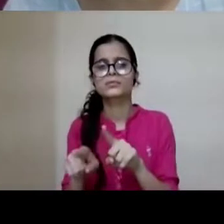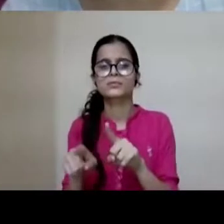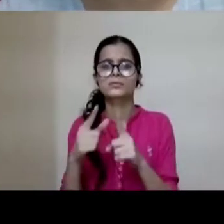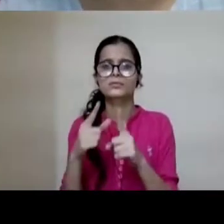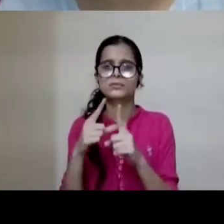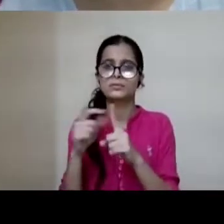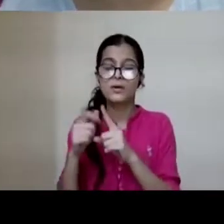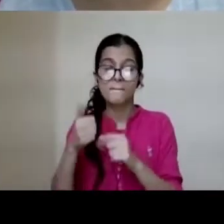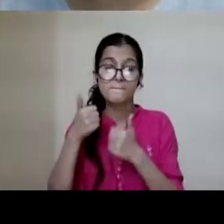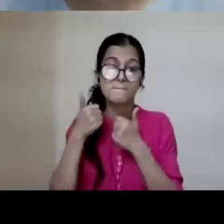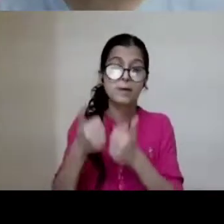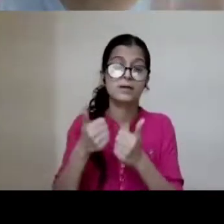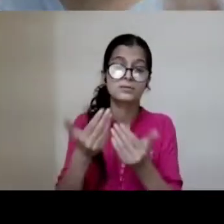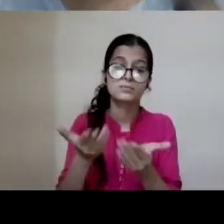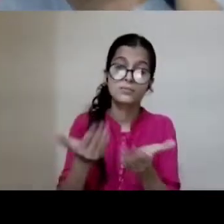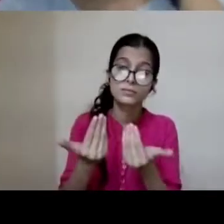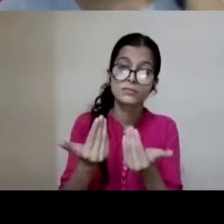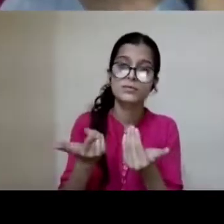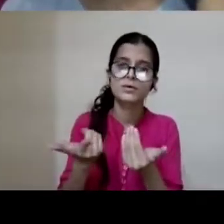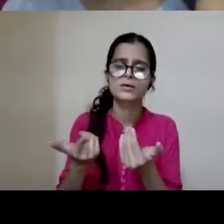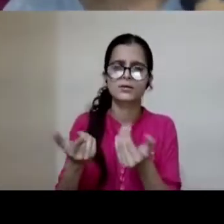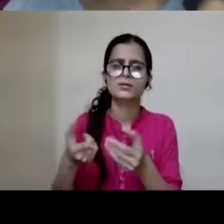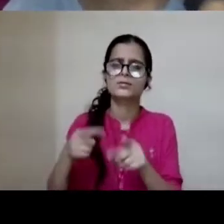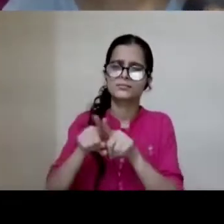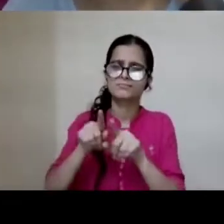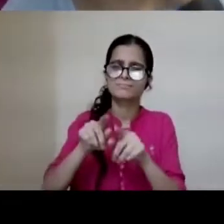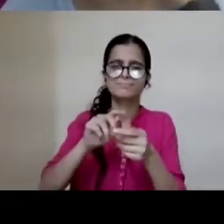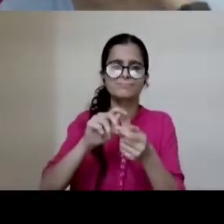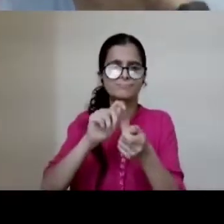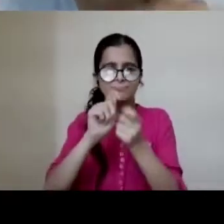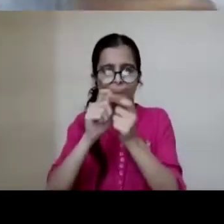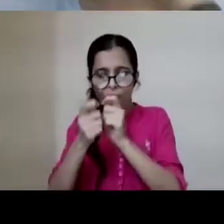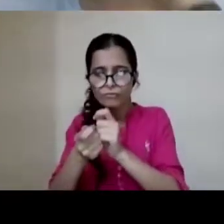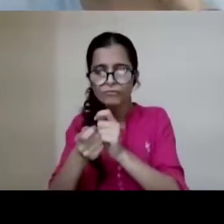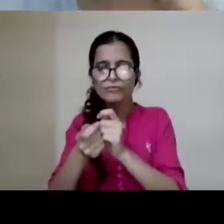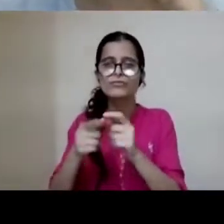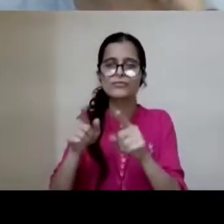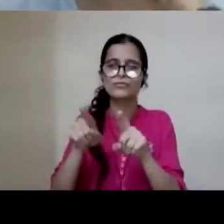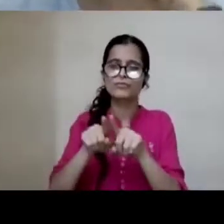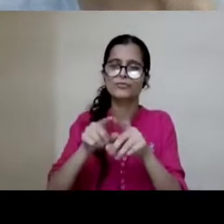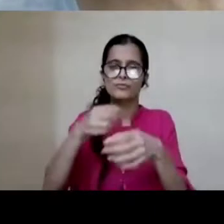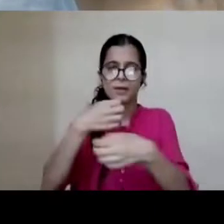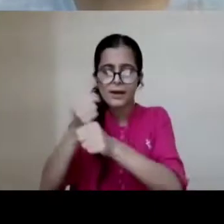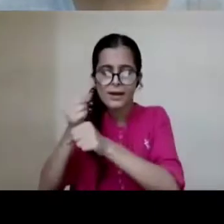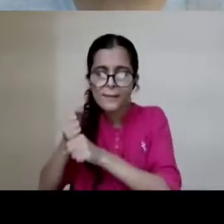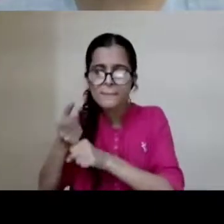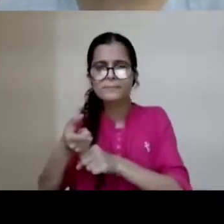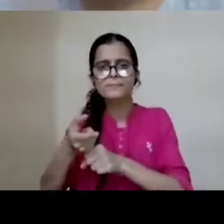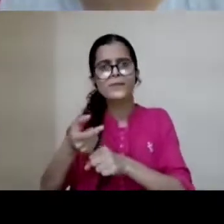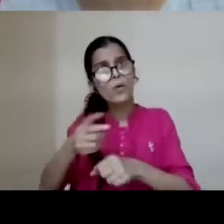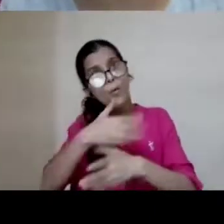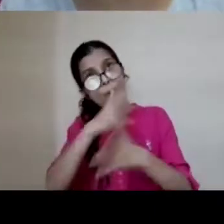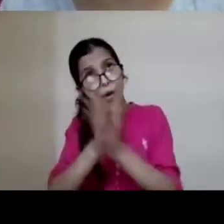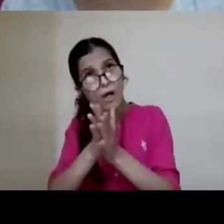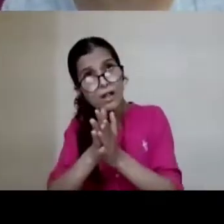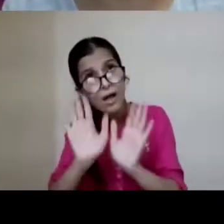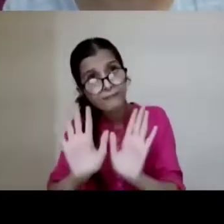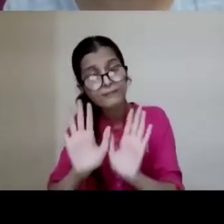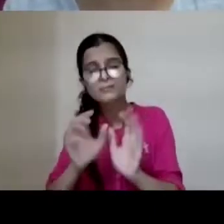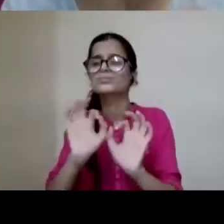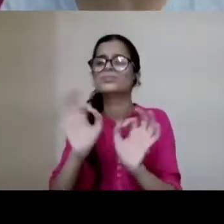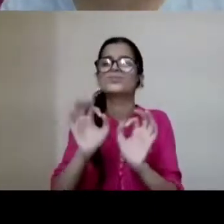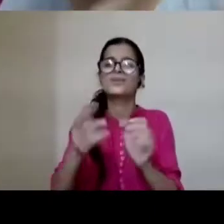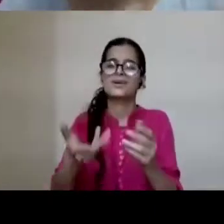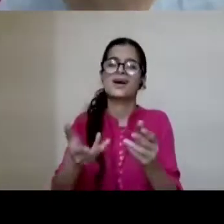the best that is possible, that those kinds of formulations that you're not saying you get everything, you're saying you get as much as is